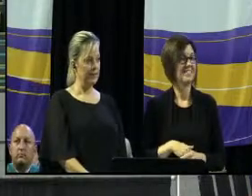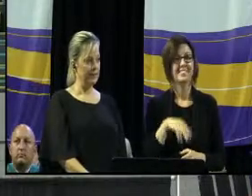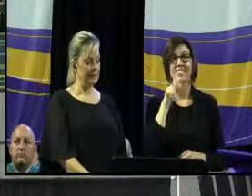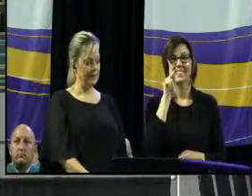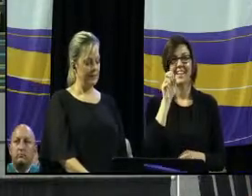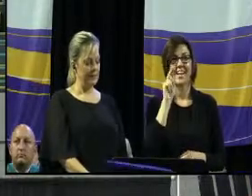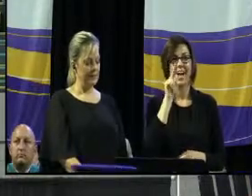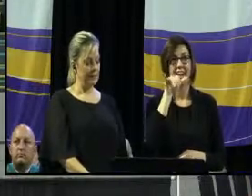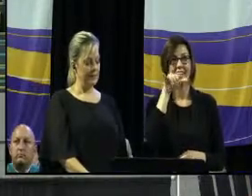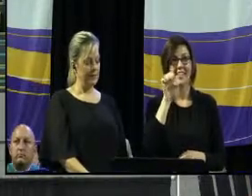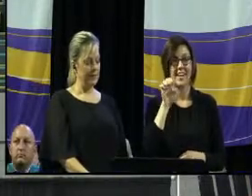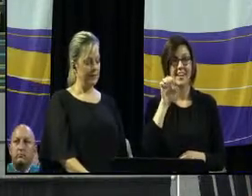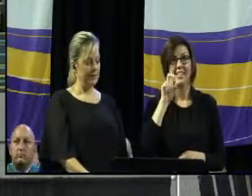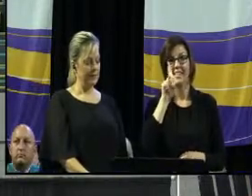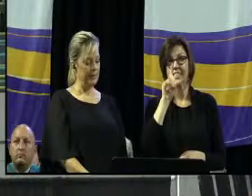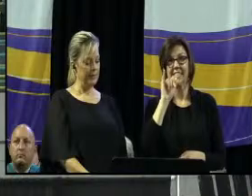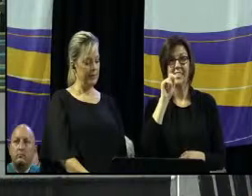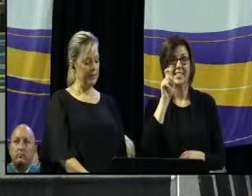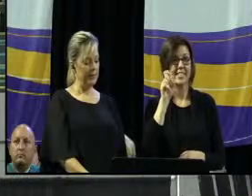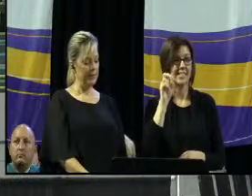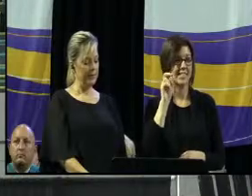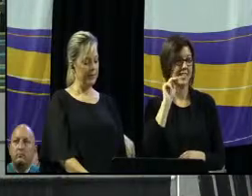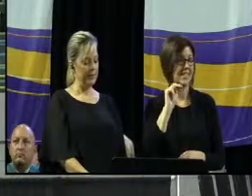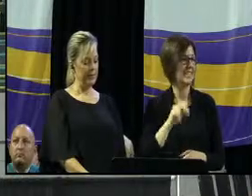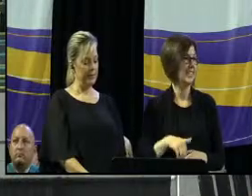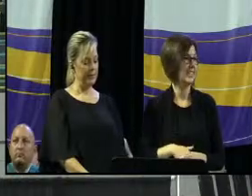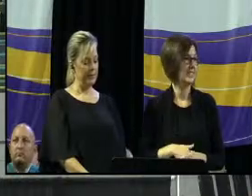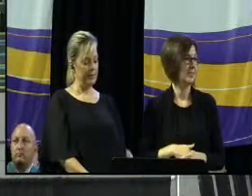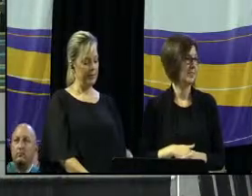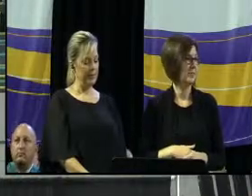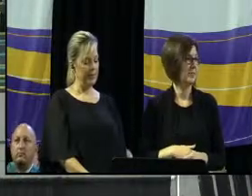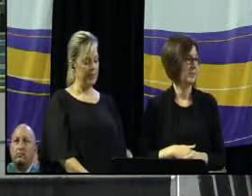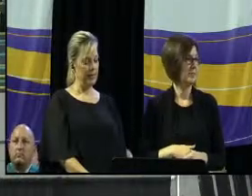Kanye Rashid Dixon.